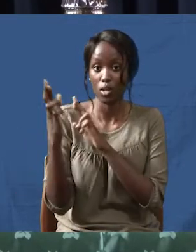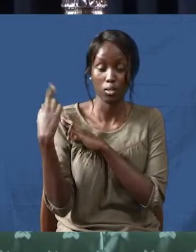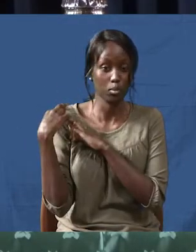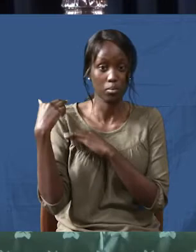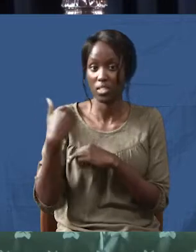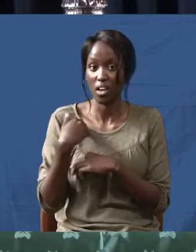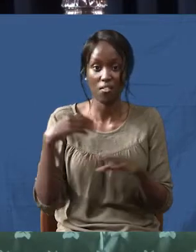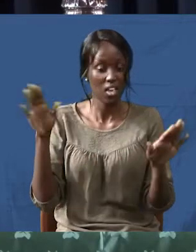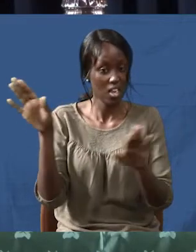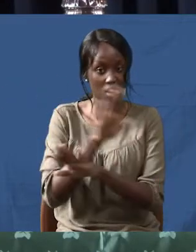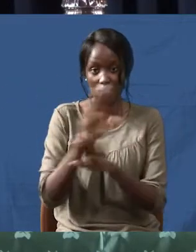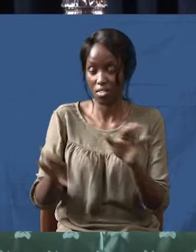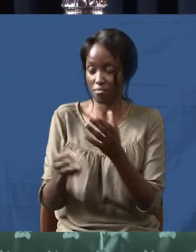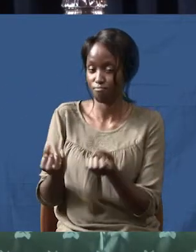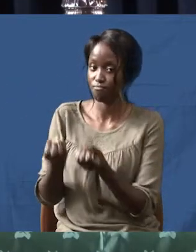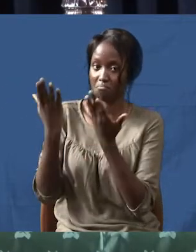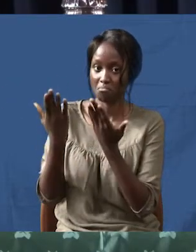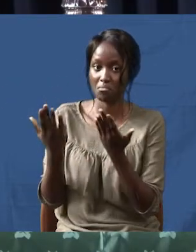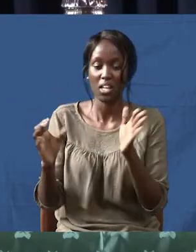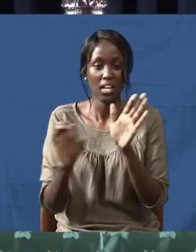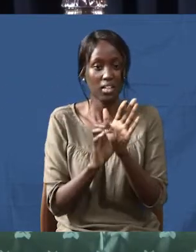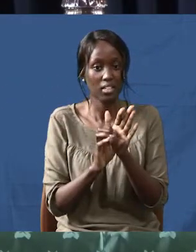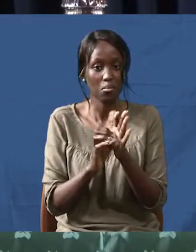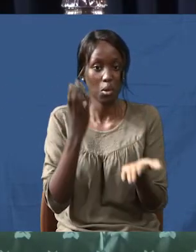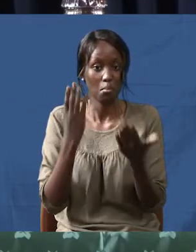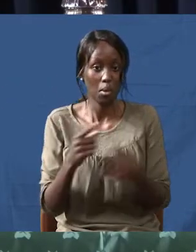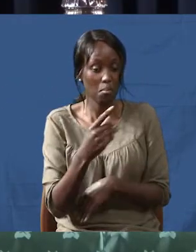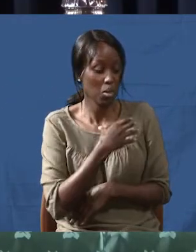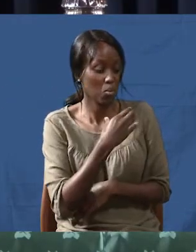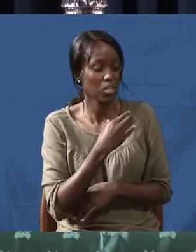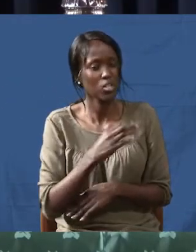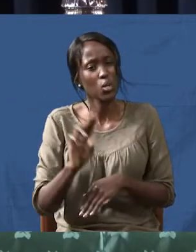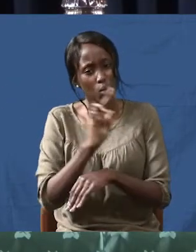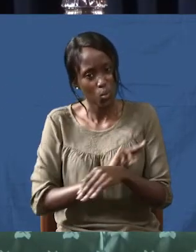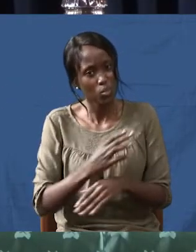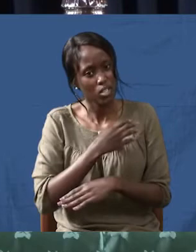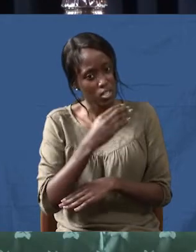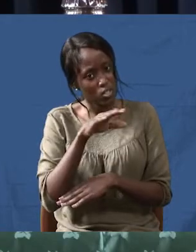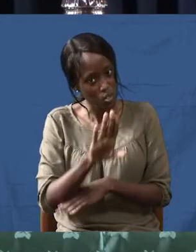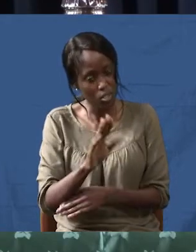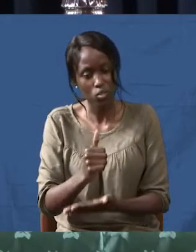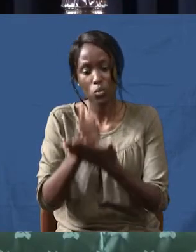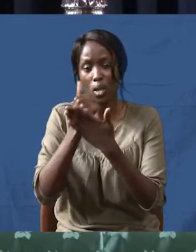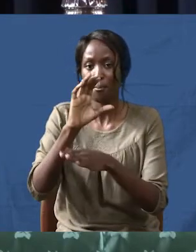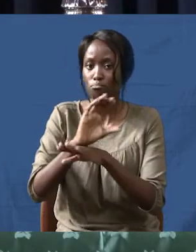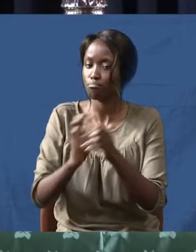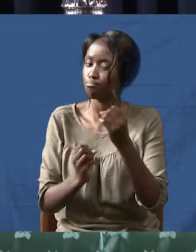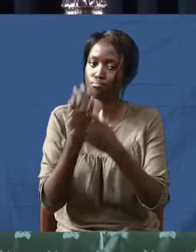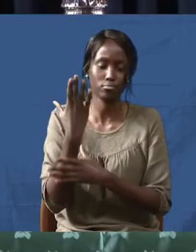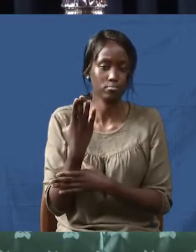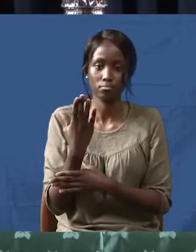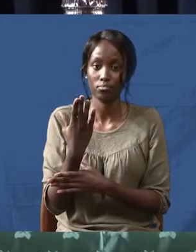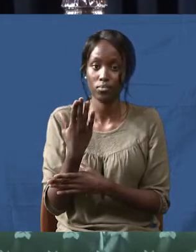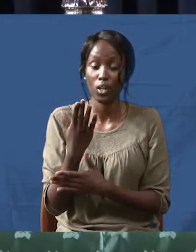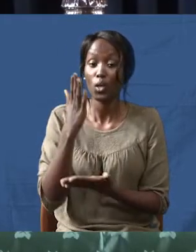all. If it is your wealth, use it to expand the kingdom of God. It will